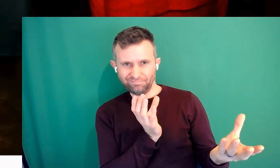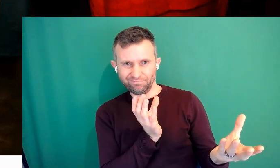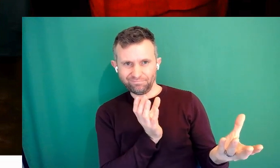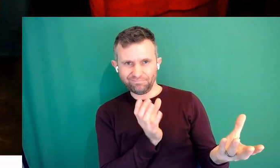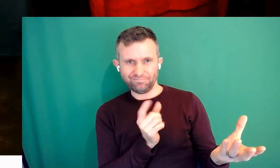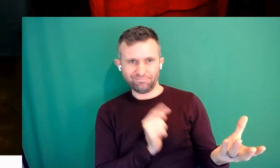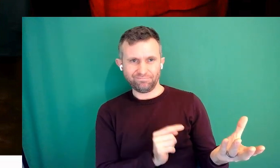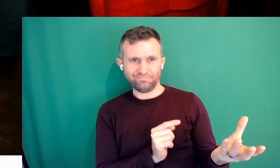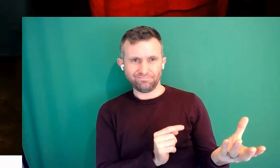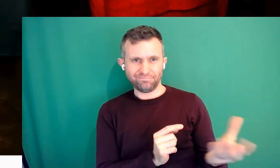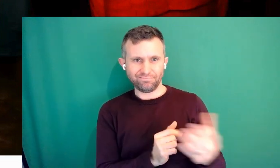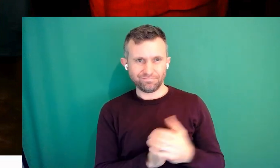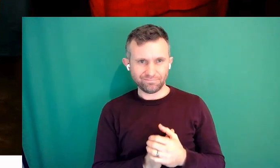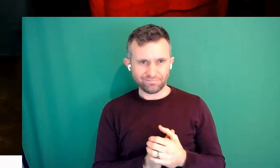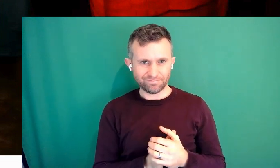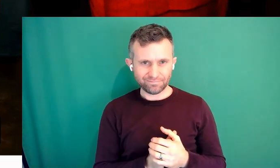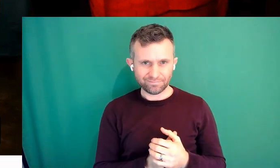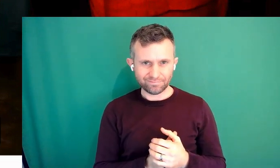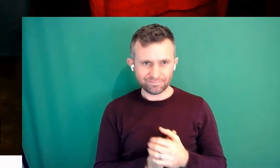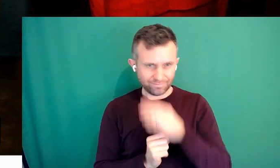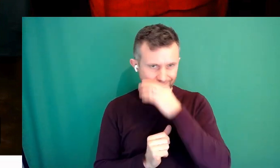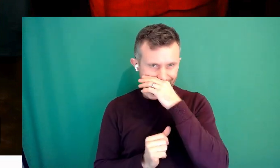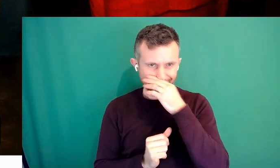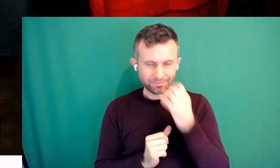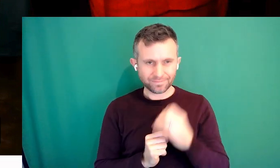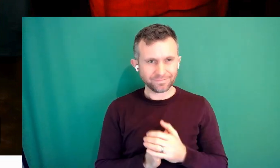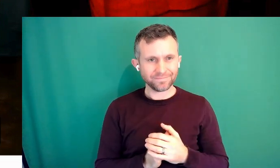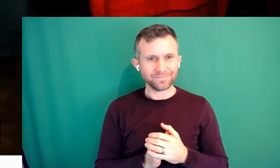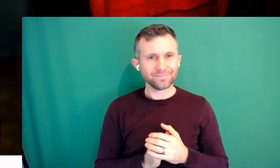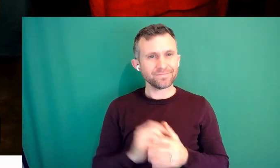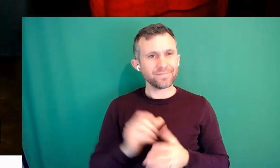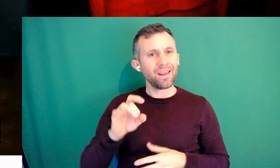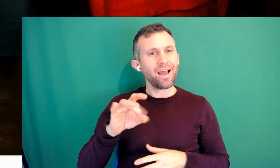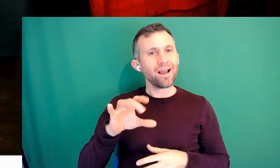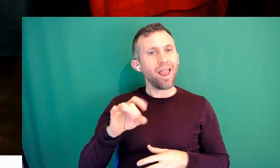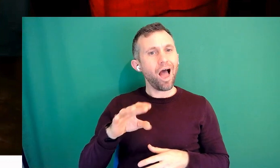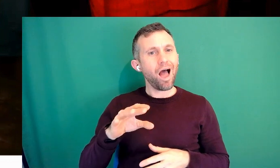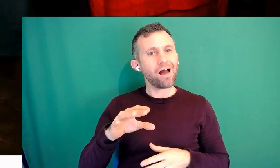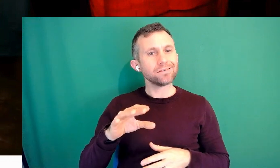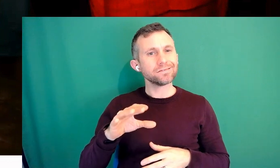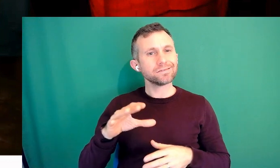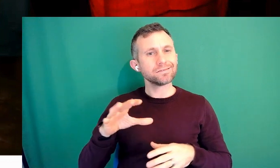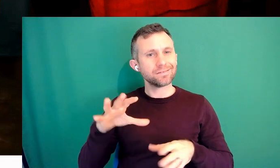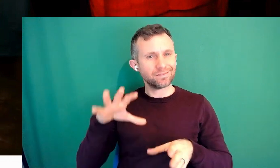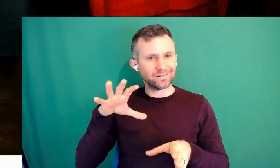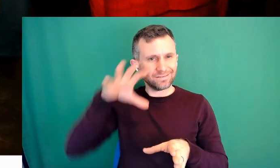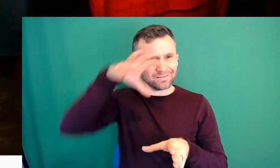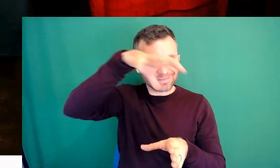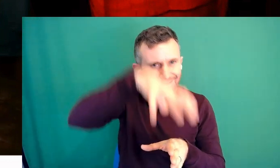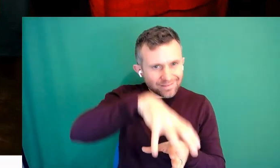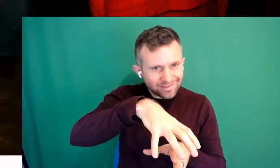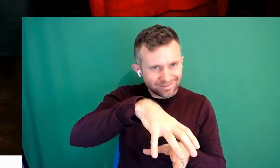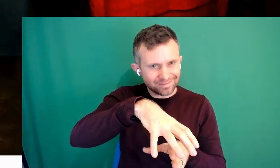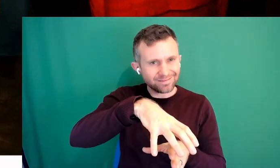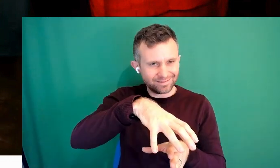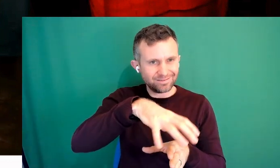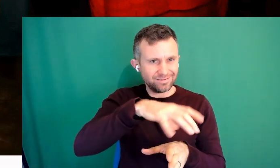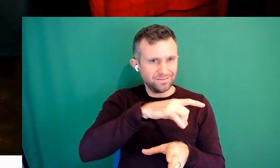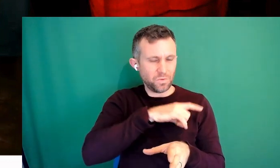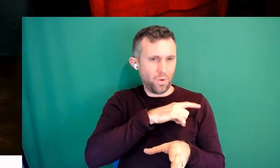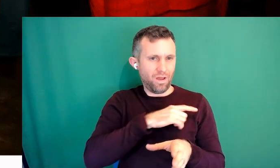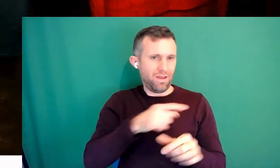The sarcophagus itself was originally made for the Egyptian pharaoh Seti I, who ruled